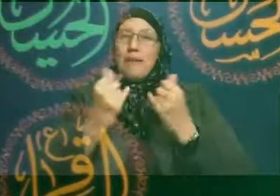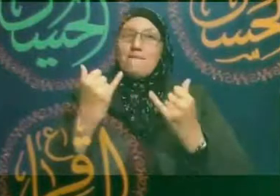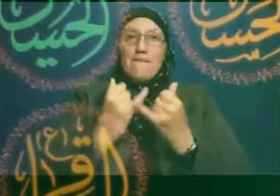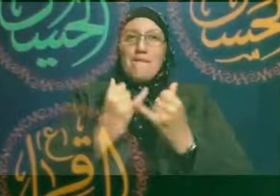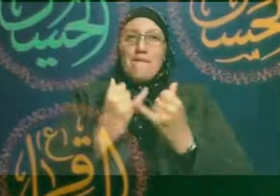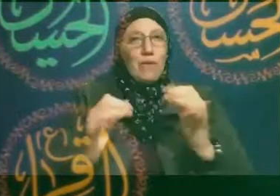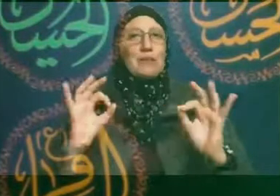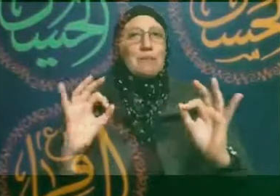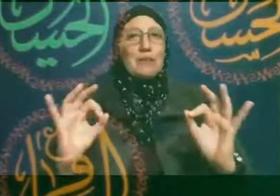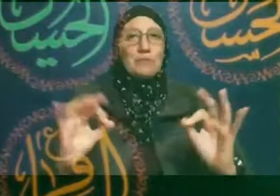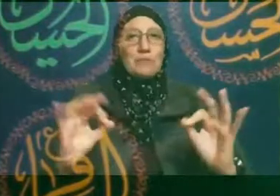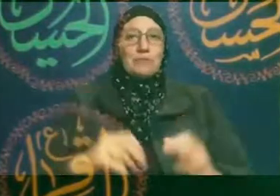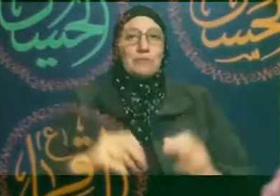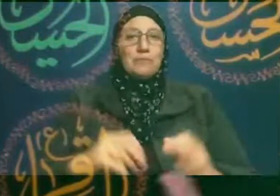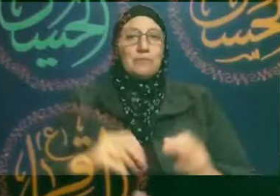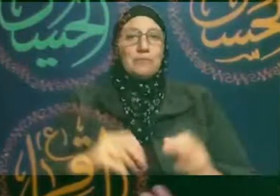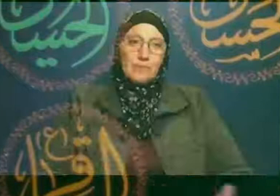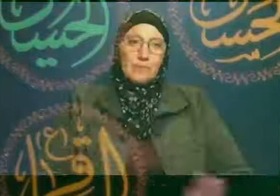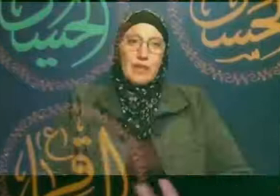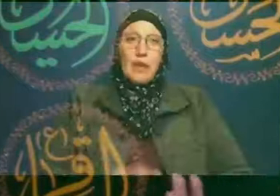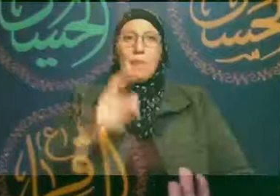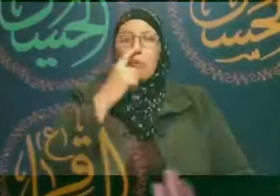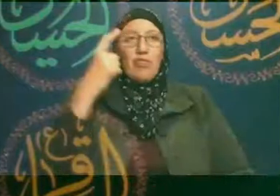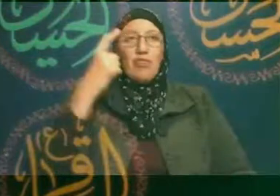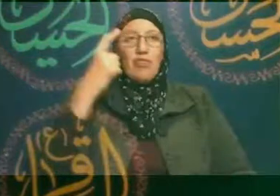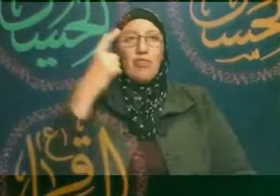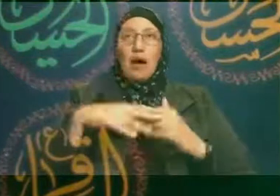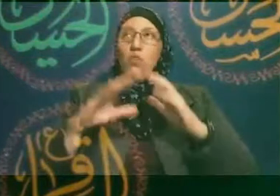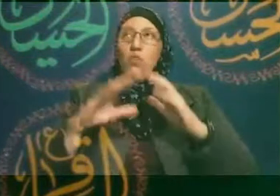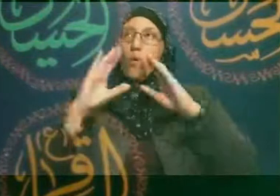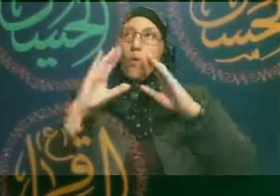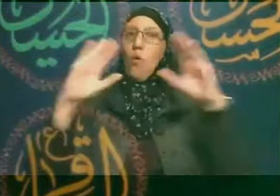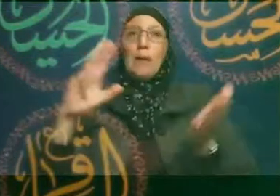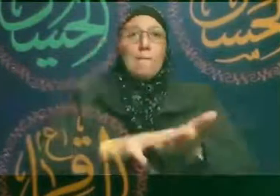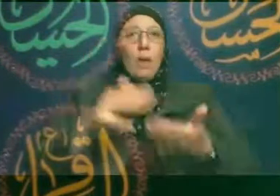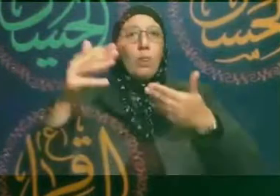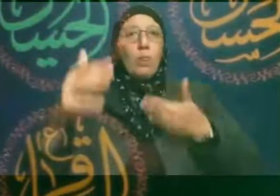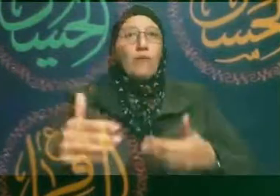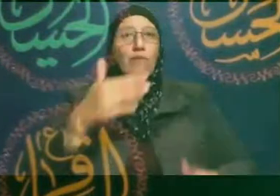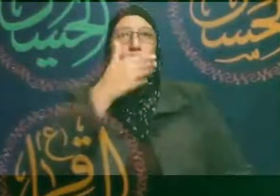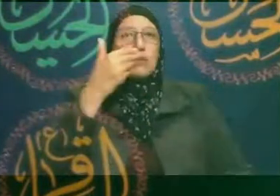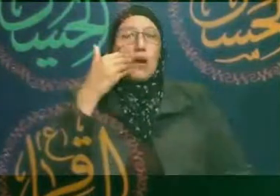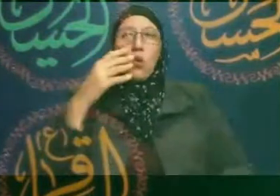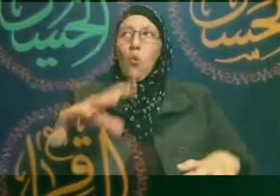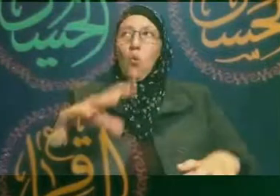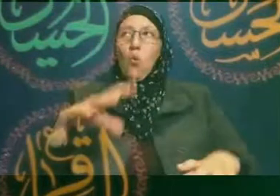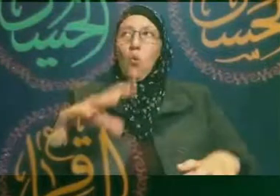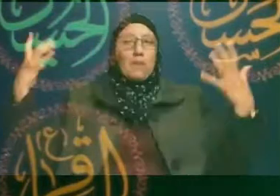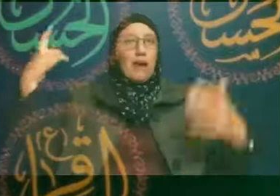of Ramadan, automatically everyone, Muslims and even non-Muslims who are familiar with